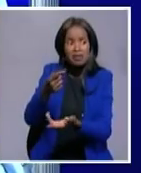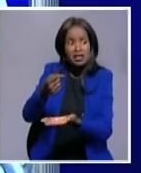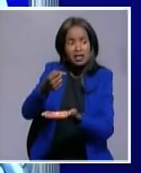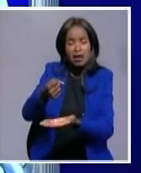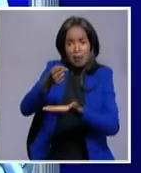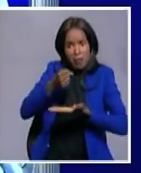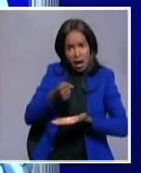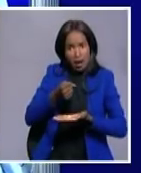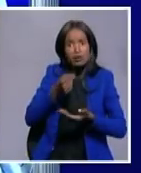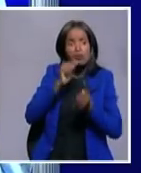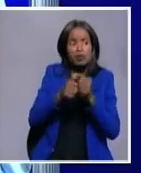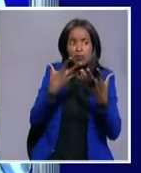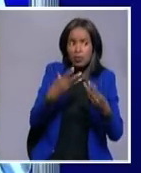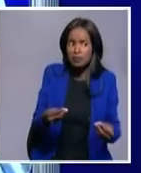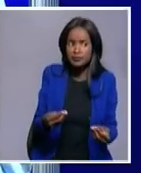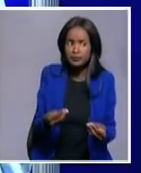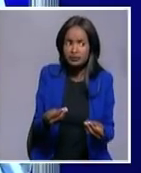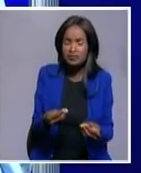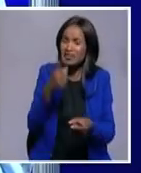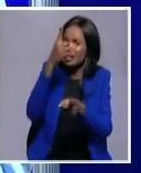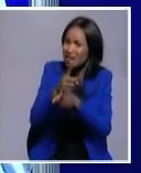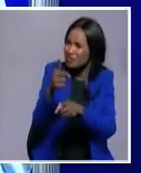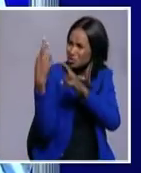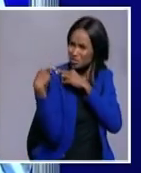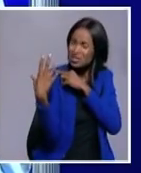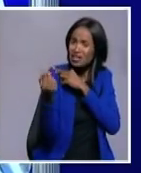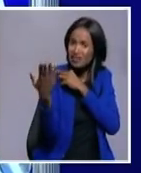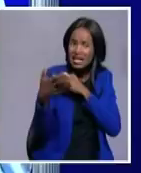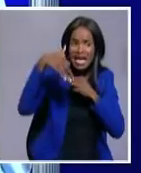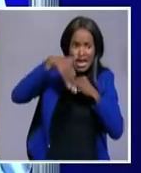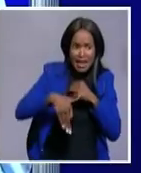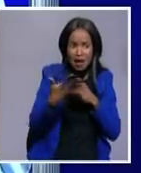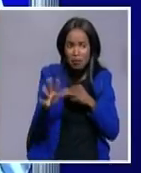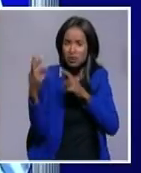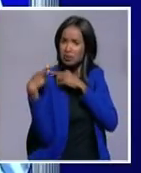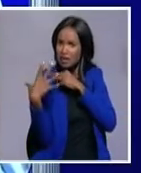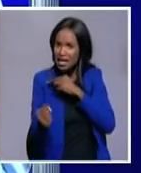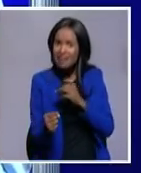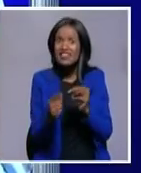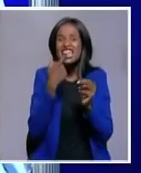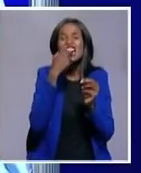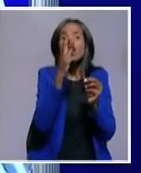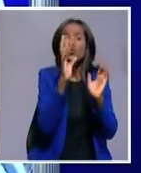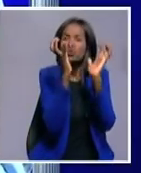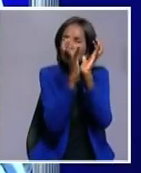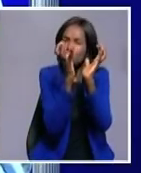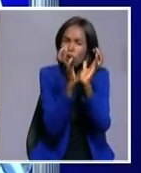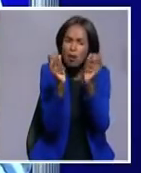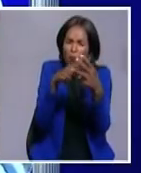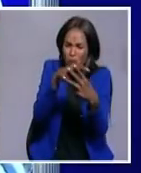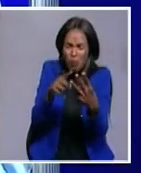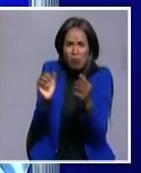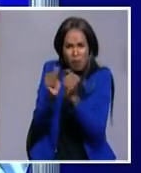help address the situation. So the government, Namwater, and the Rundu Town Council must actually